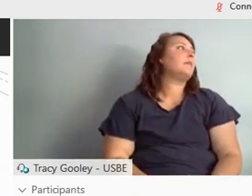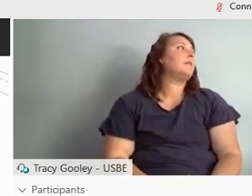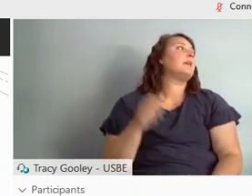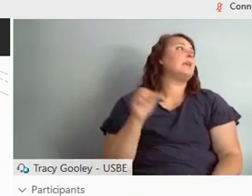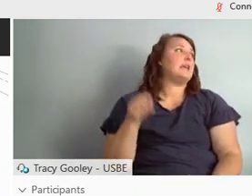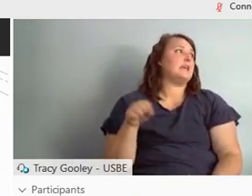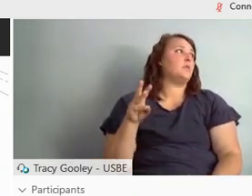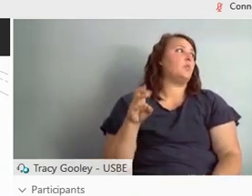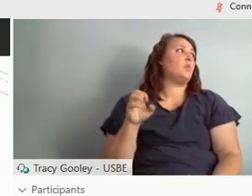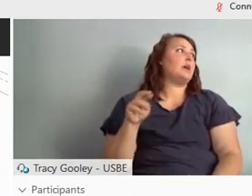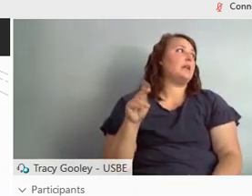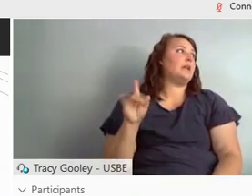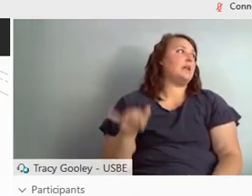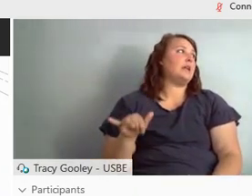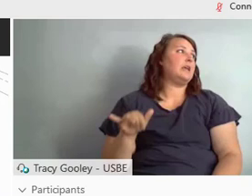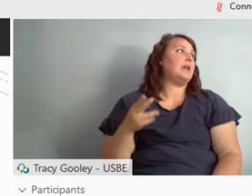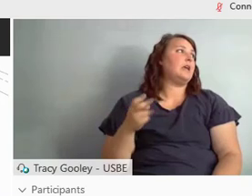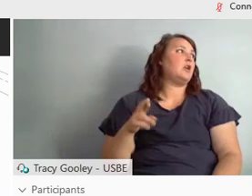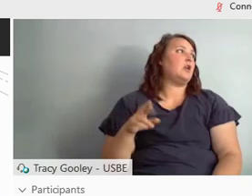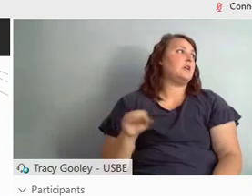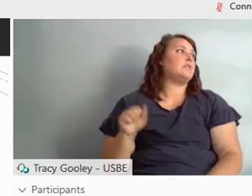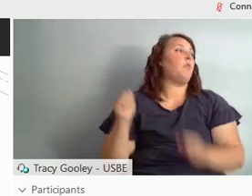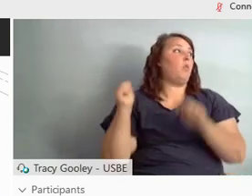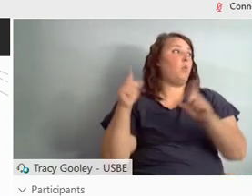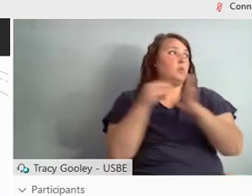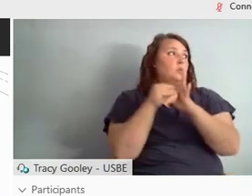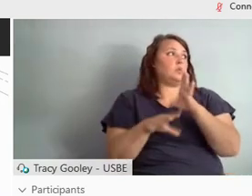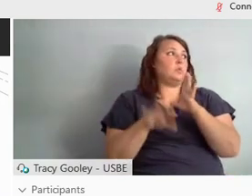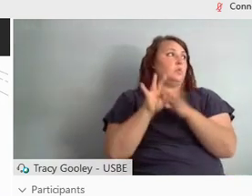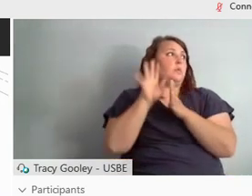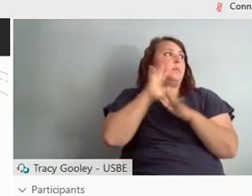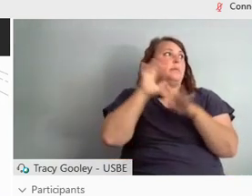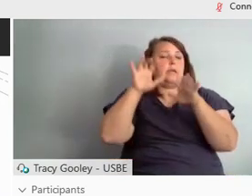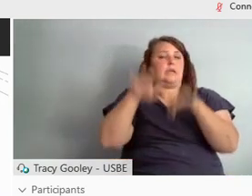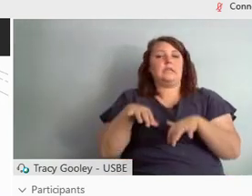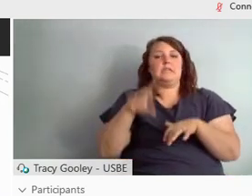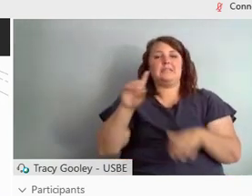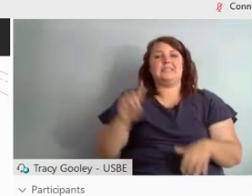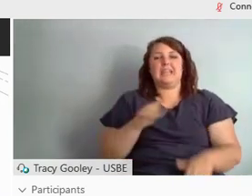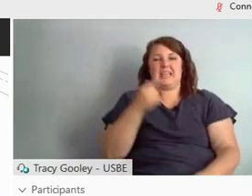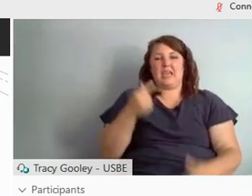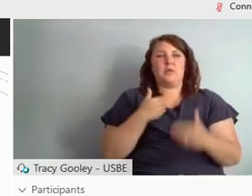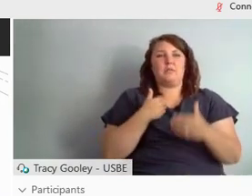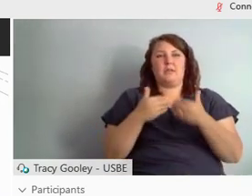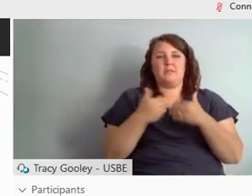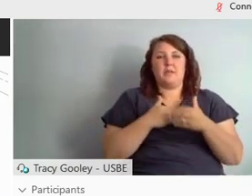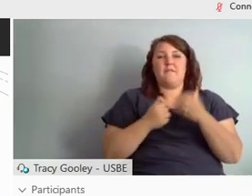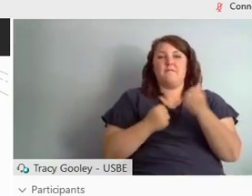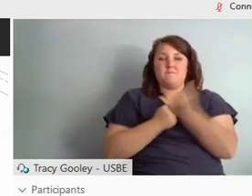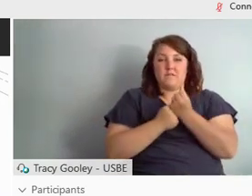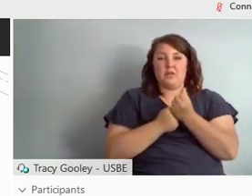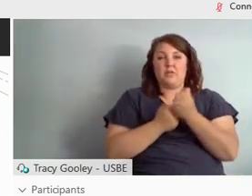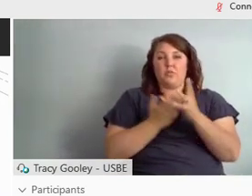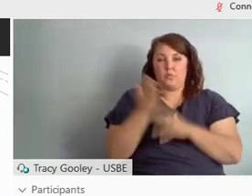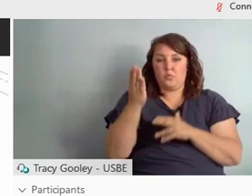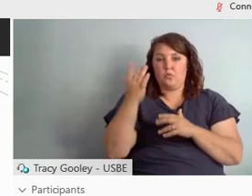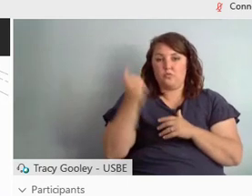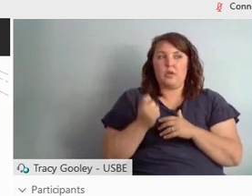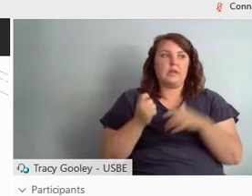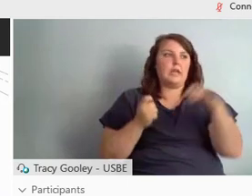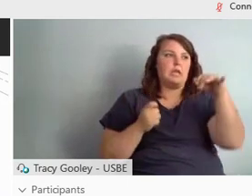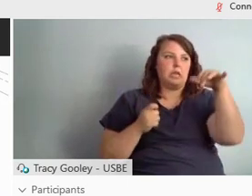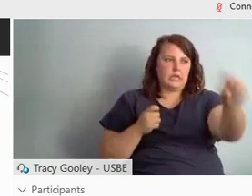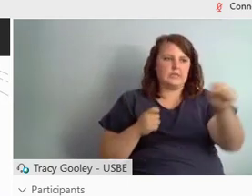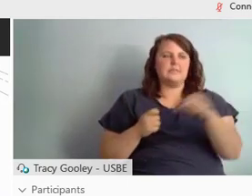Yes, Wendy Harris has a question to clarify that all student scores are to be entered into the data gateway, whether or not they are funded through the